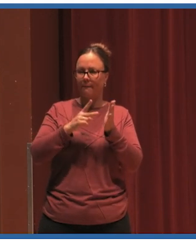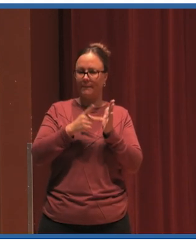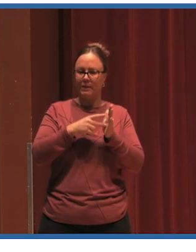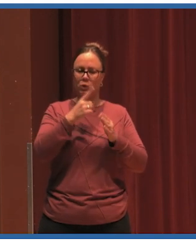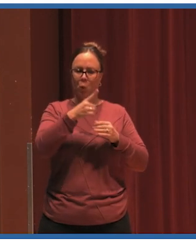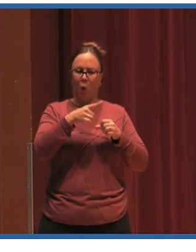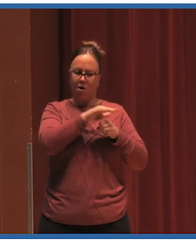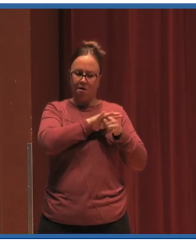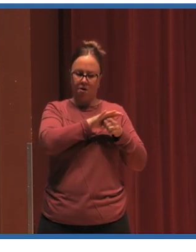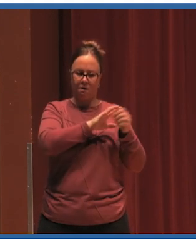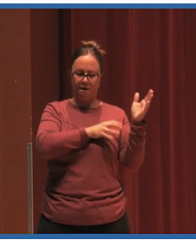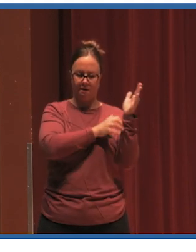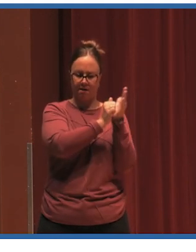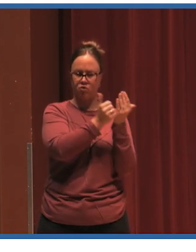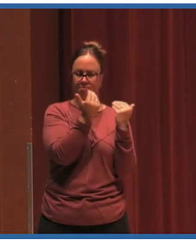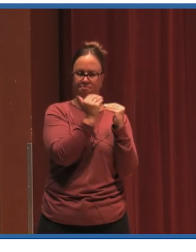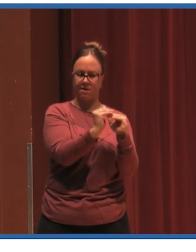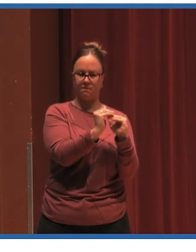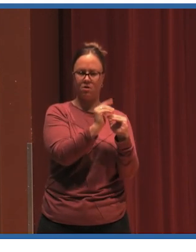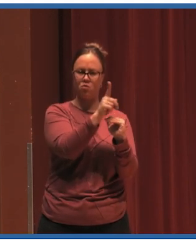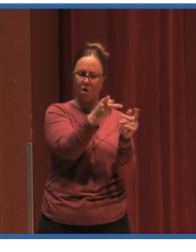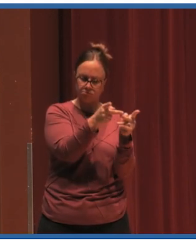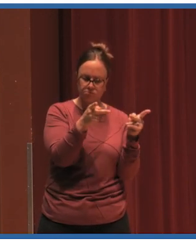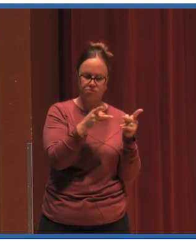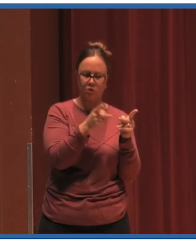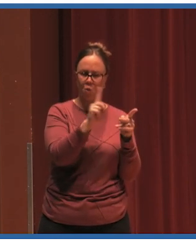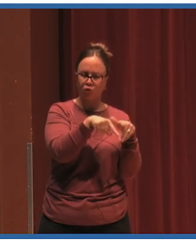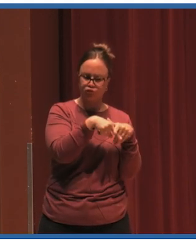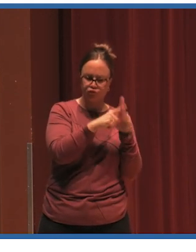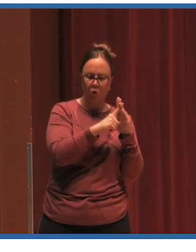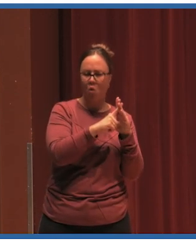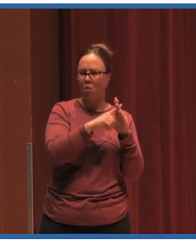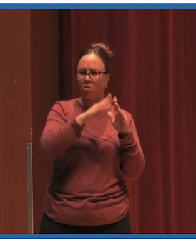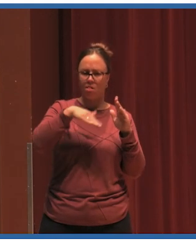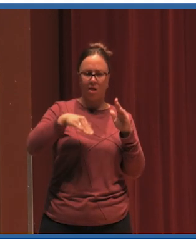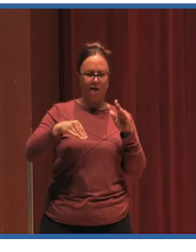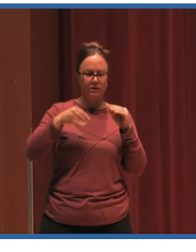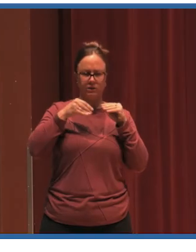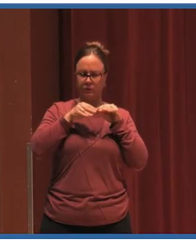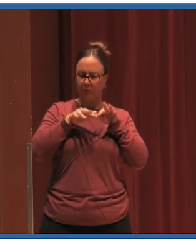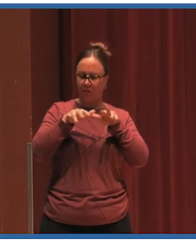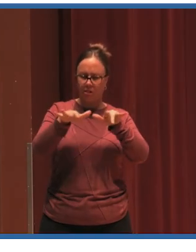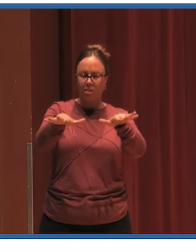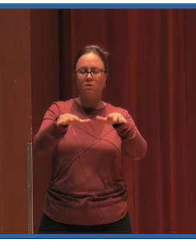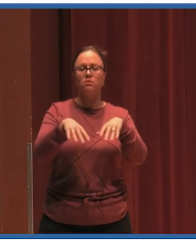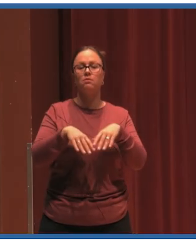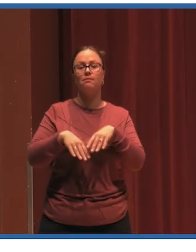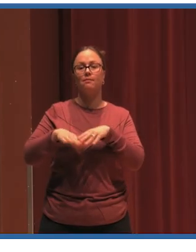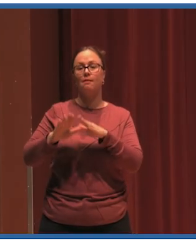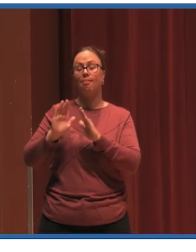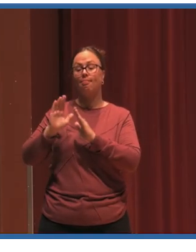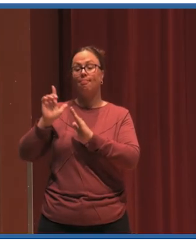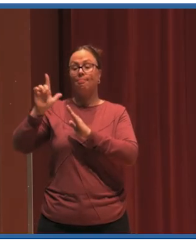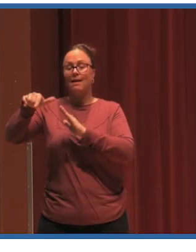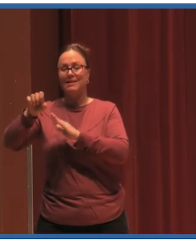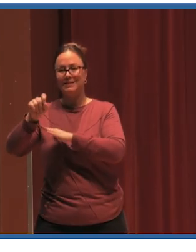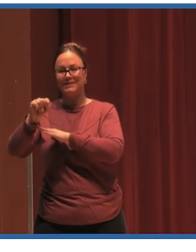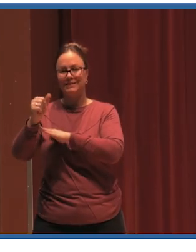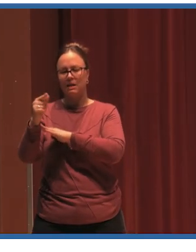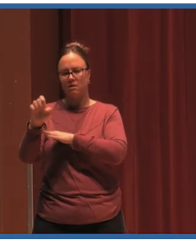cancer where the cancer is limited to the place where it started with no sign that it has spread. And when we talk about late stage, we're talking